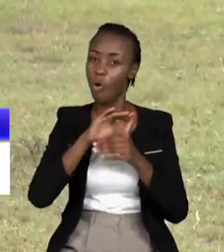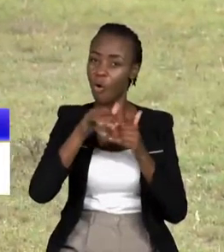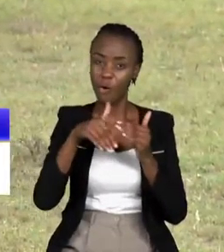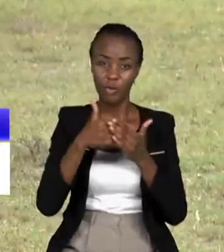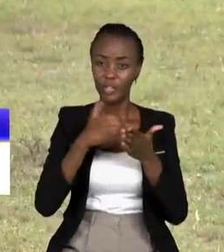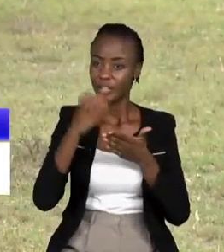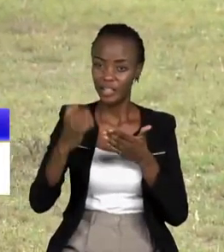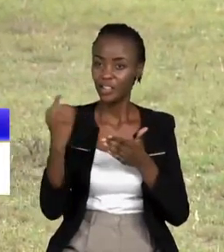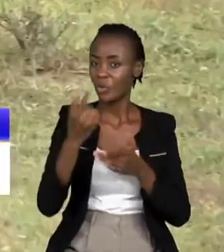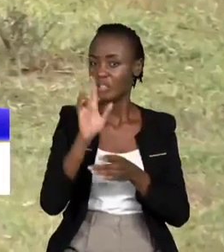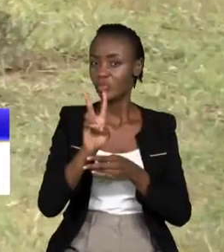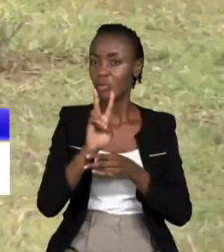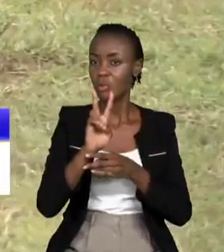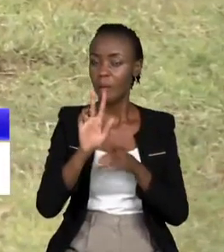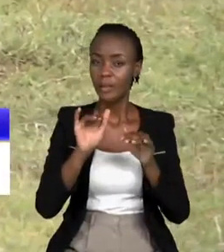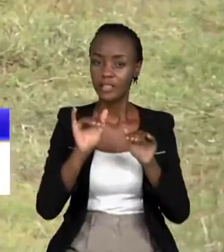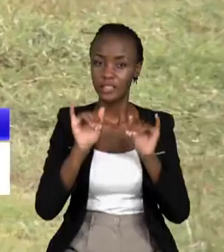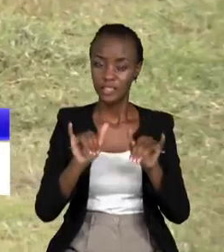wild.